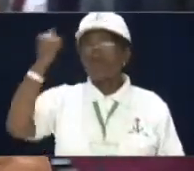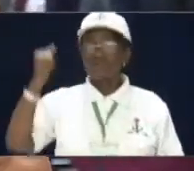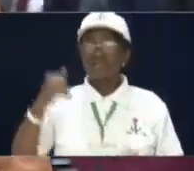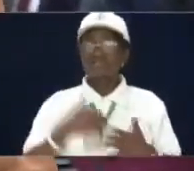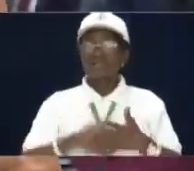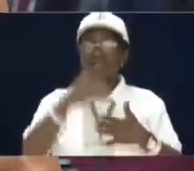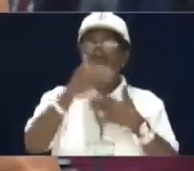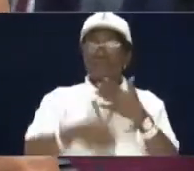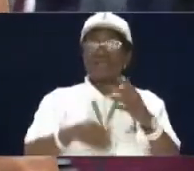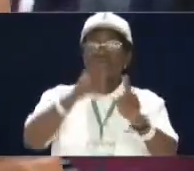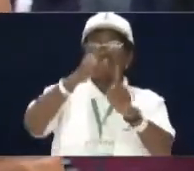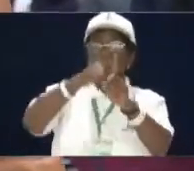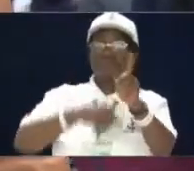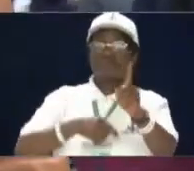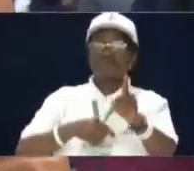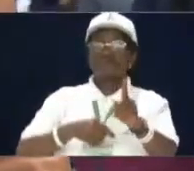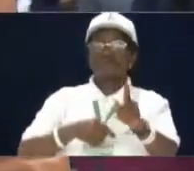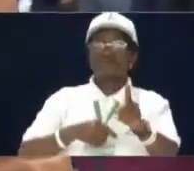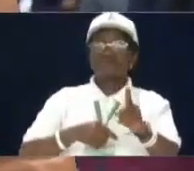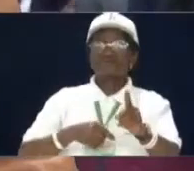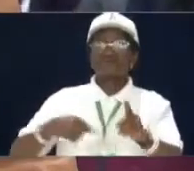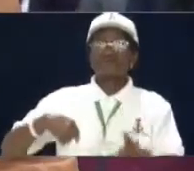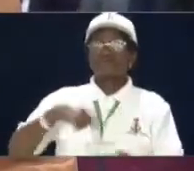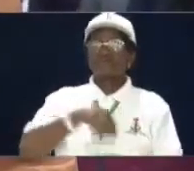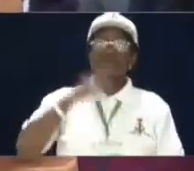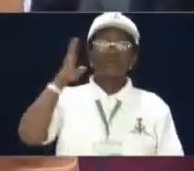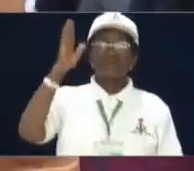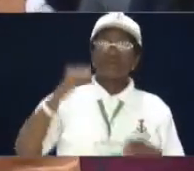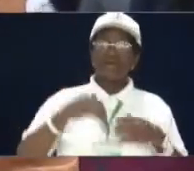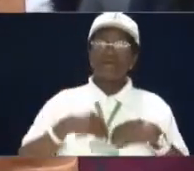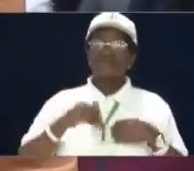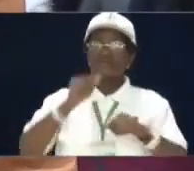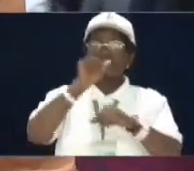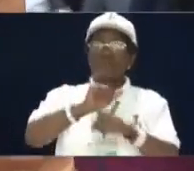month we'll have a workers' meeting